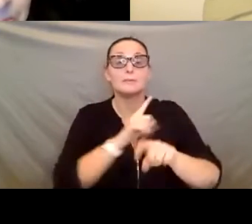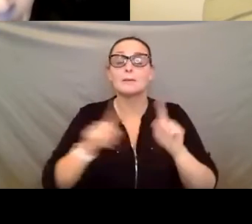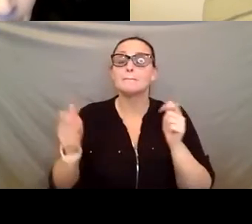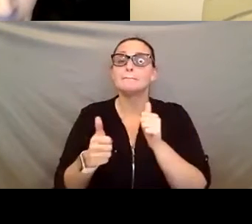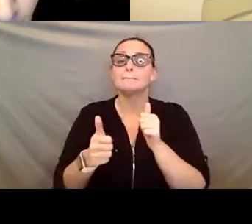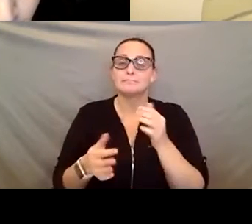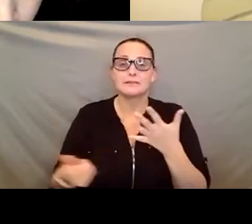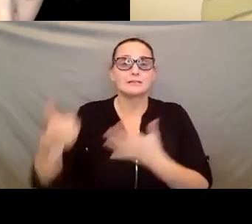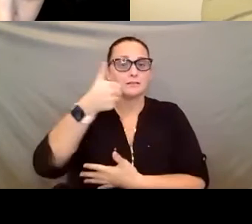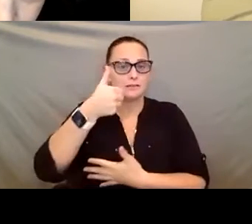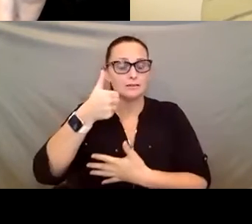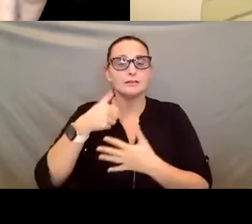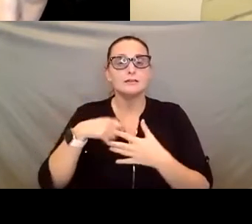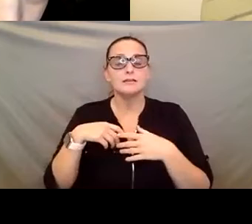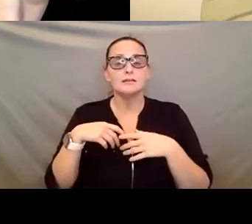importantly, I think,